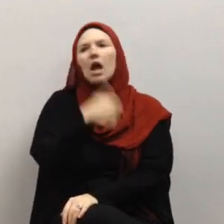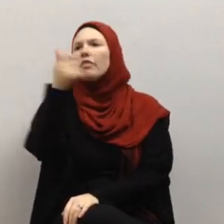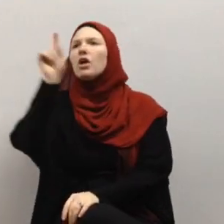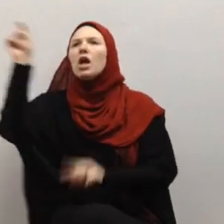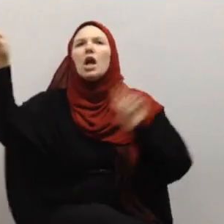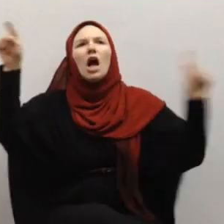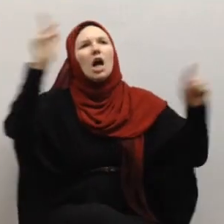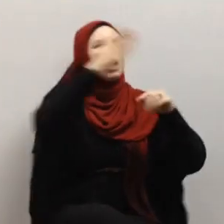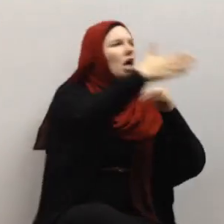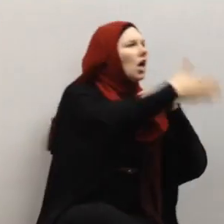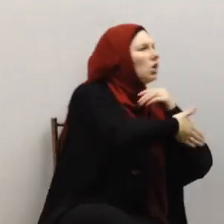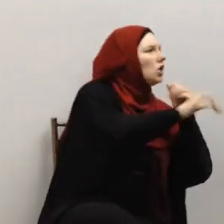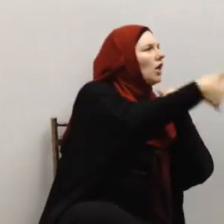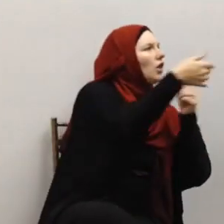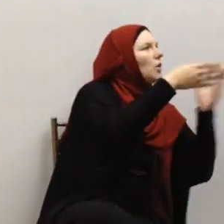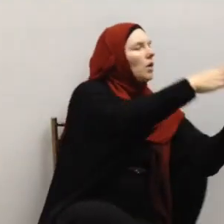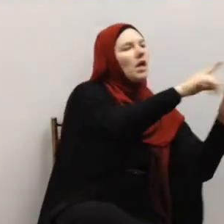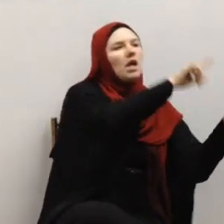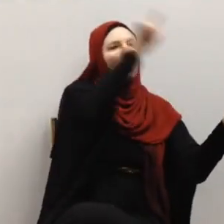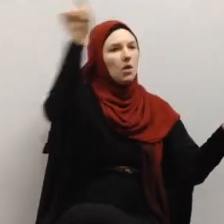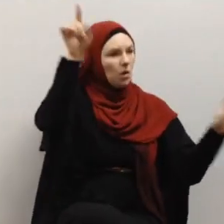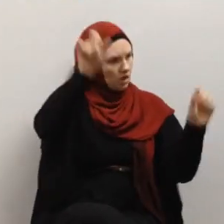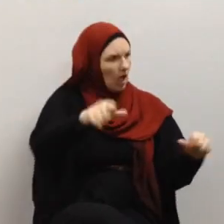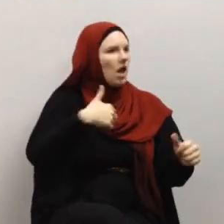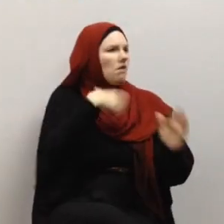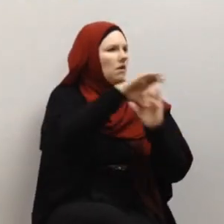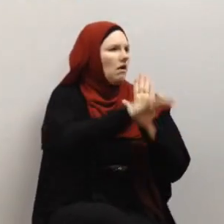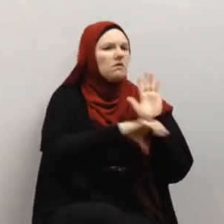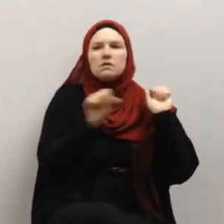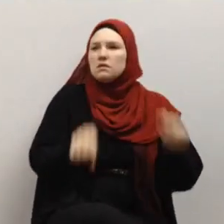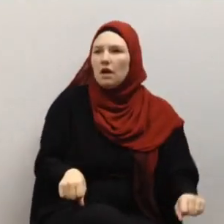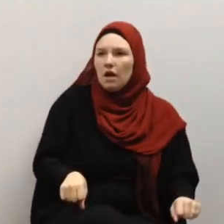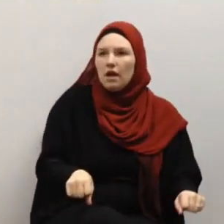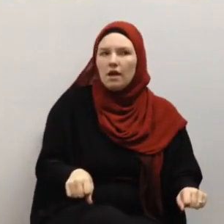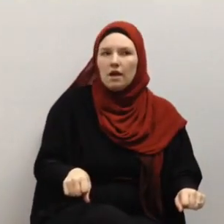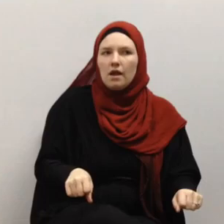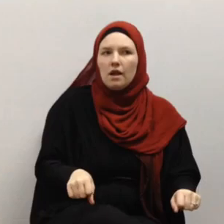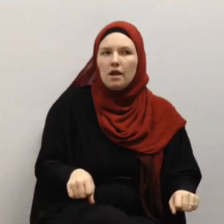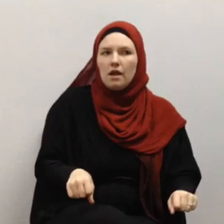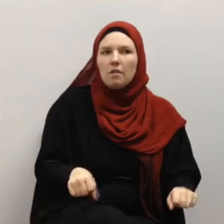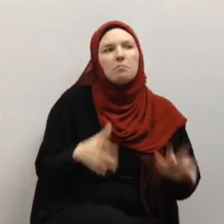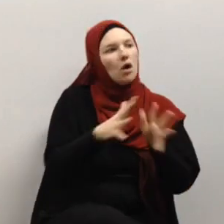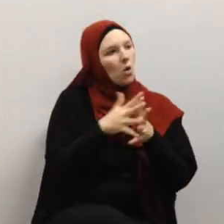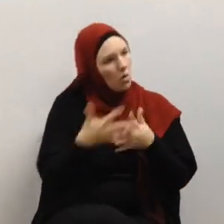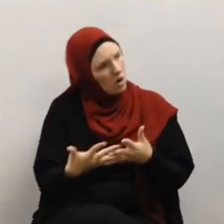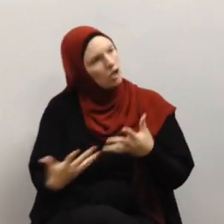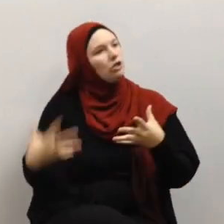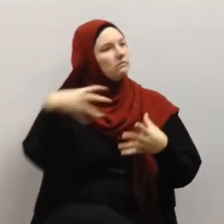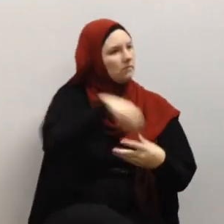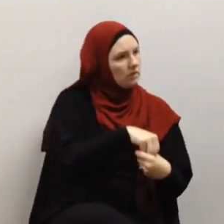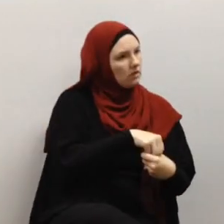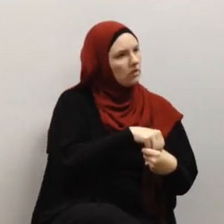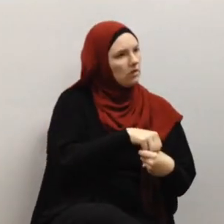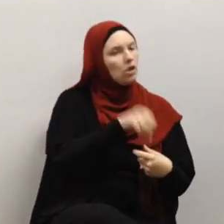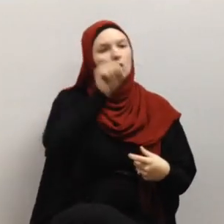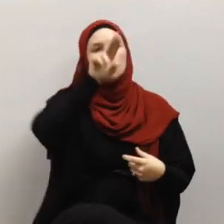we can have a constitution, but the Quran should be at the heart of it. The Sunnah of the Prophet should be at the heart of